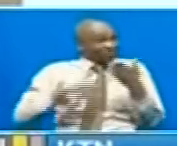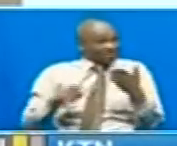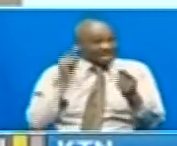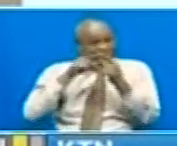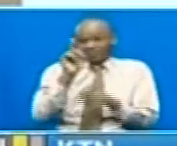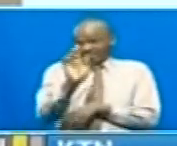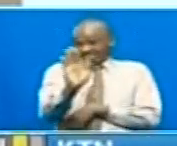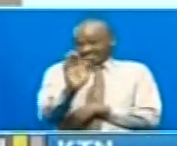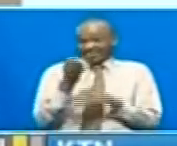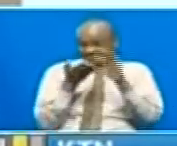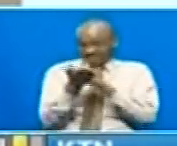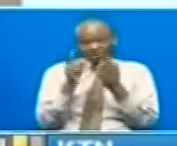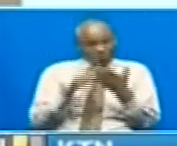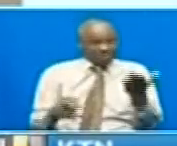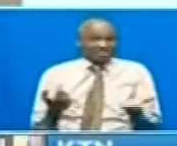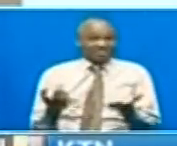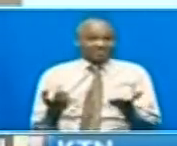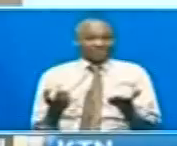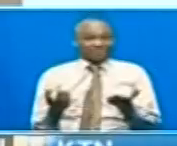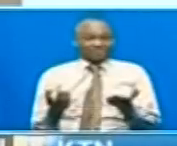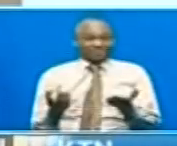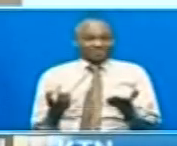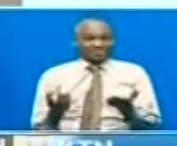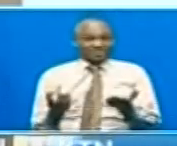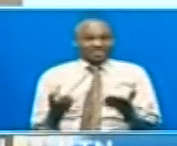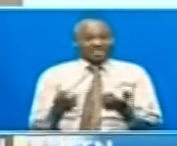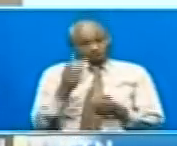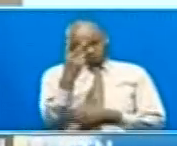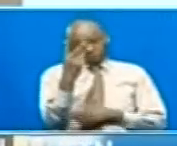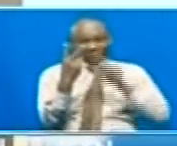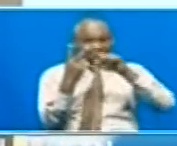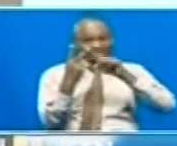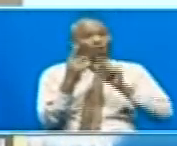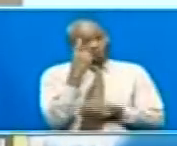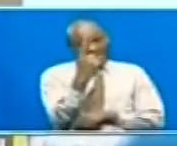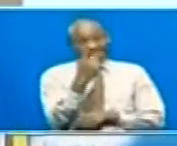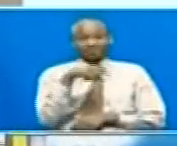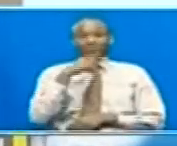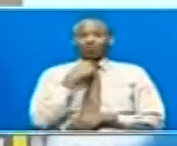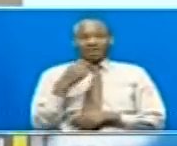this movie or film or all that it is twofold. One is